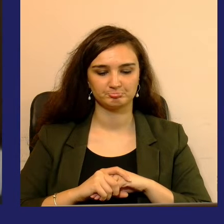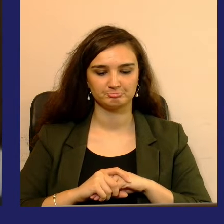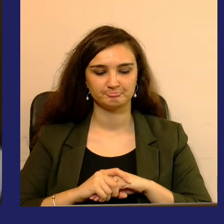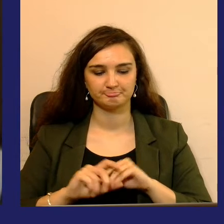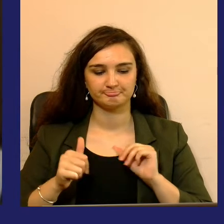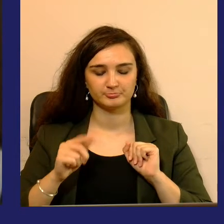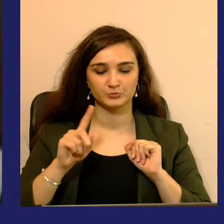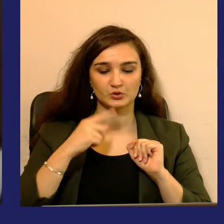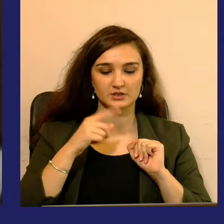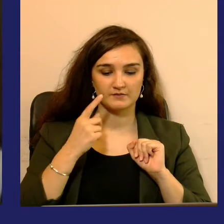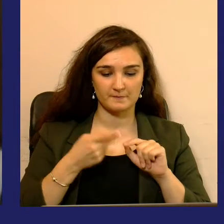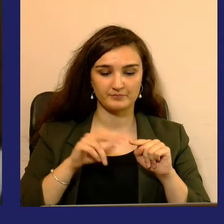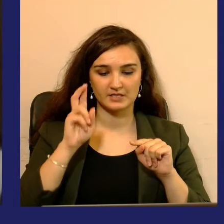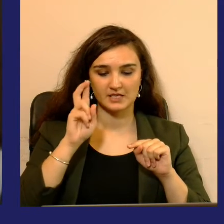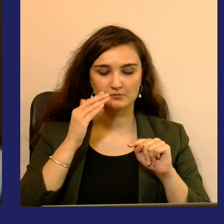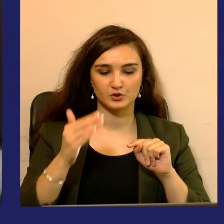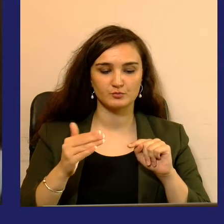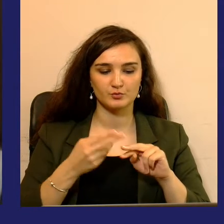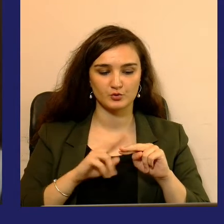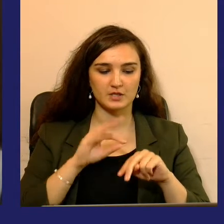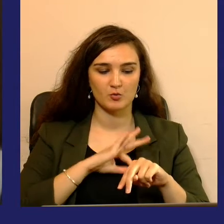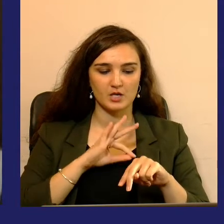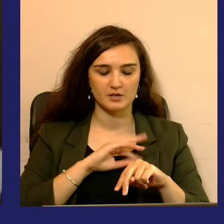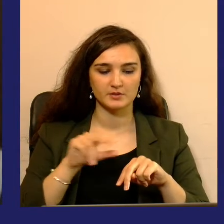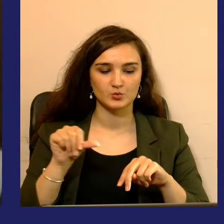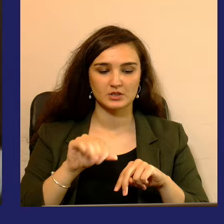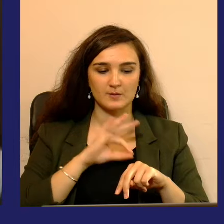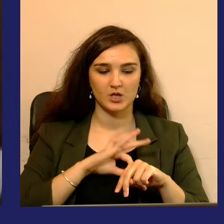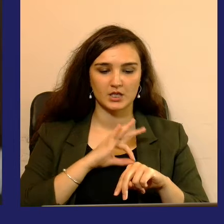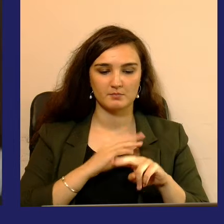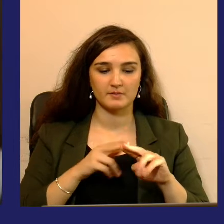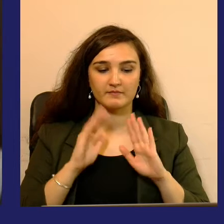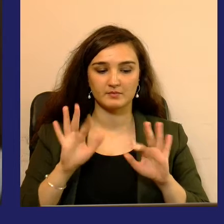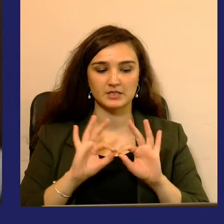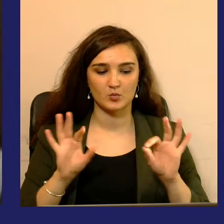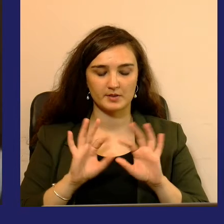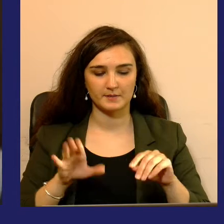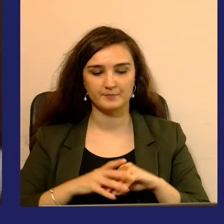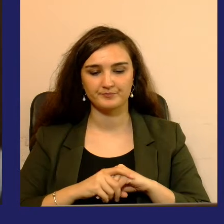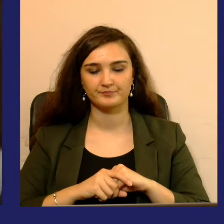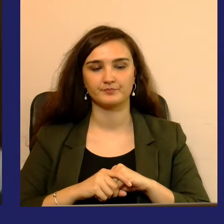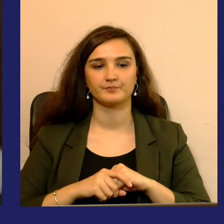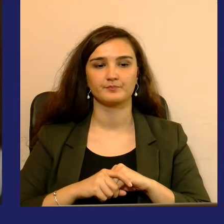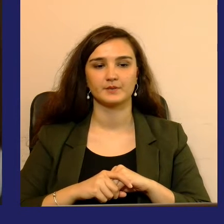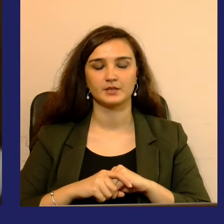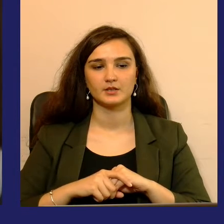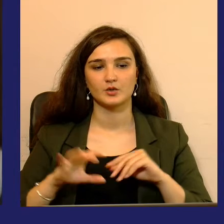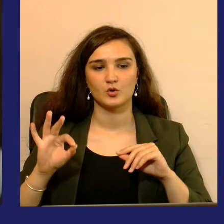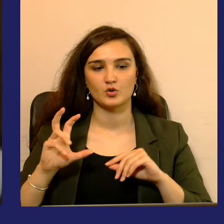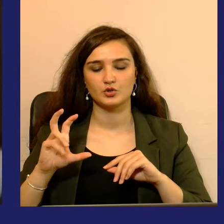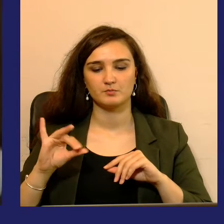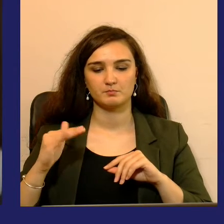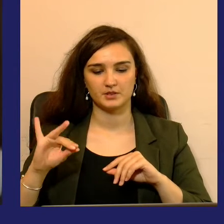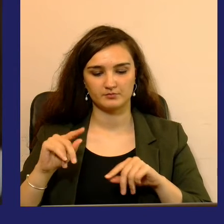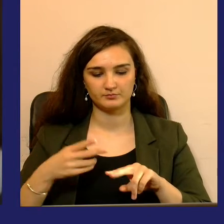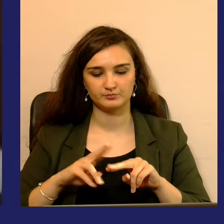administrative resources in campaigns and other political activities today. In OGP, the Open Government Partnership, this is a